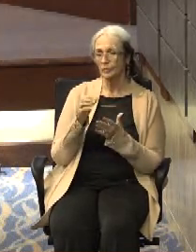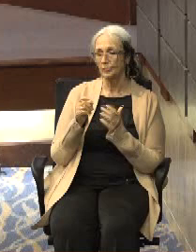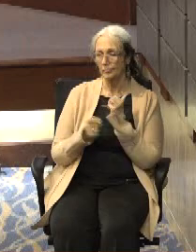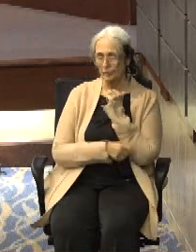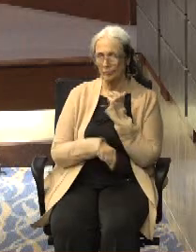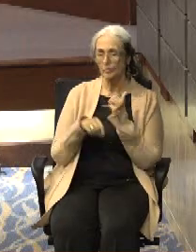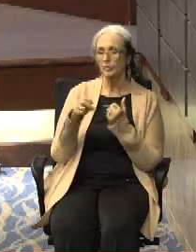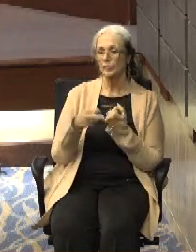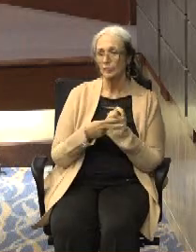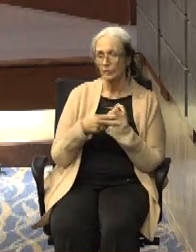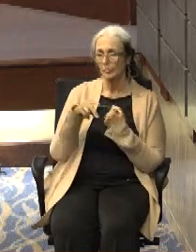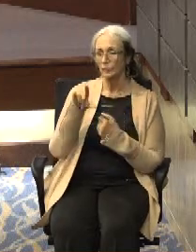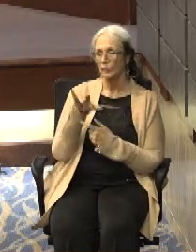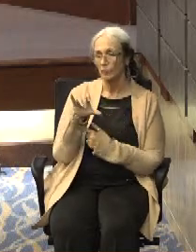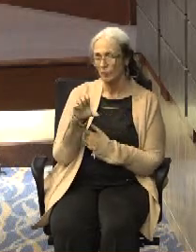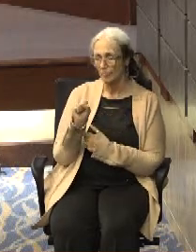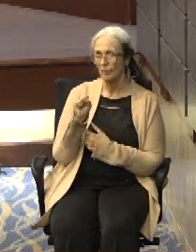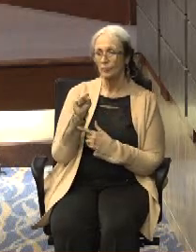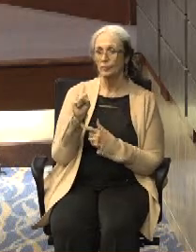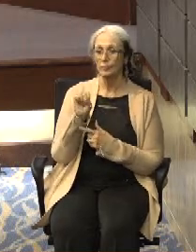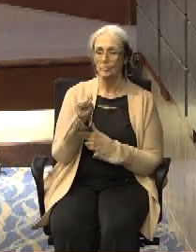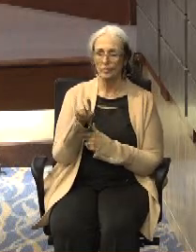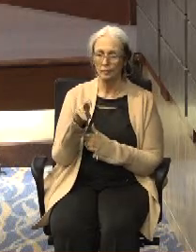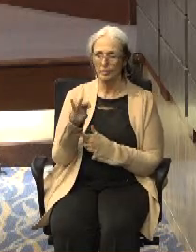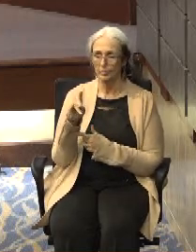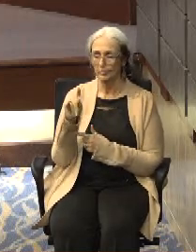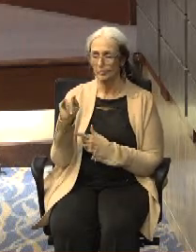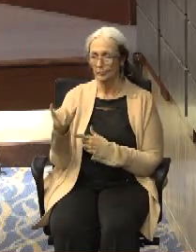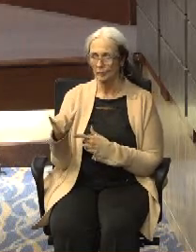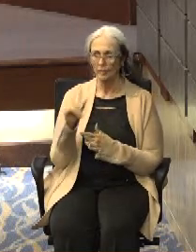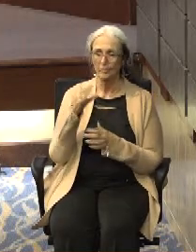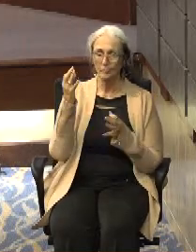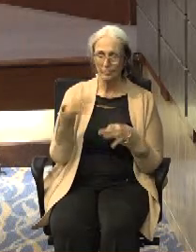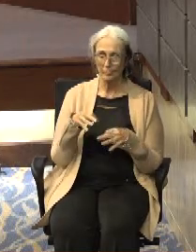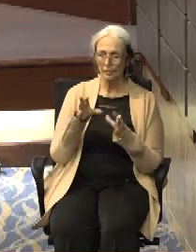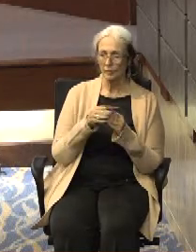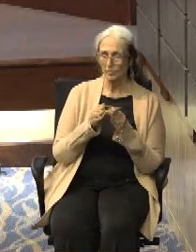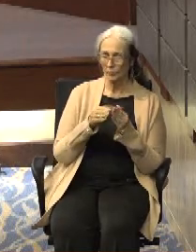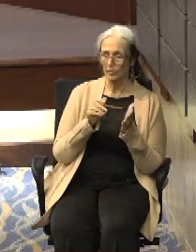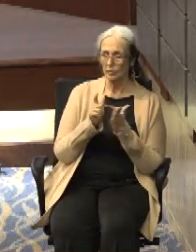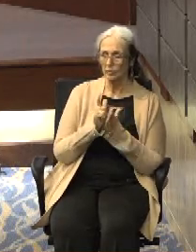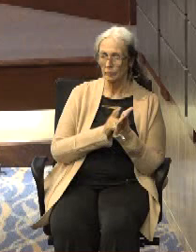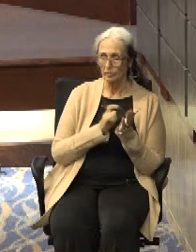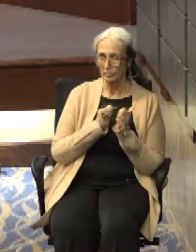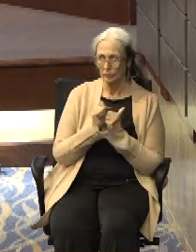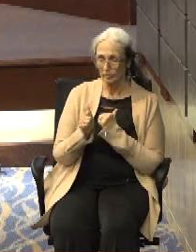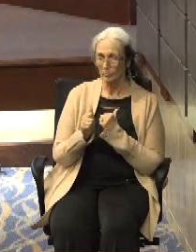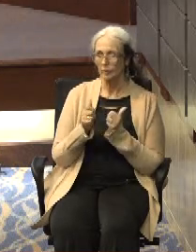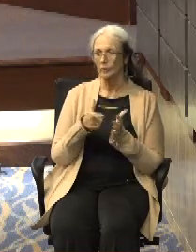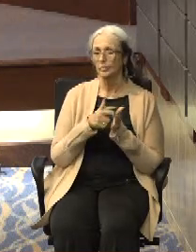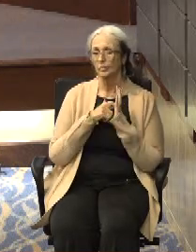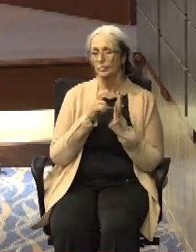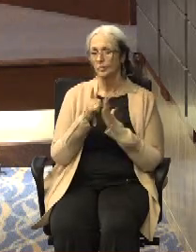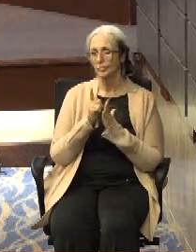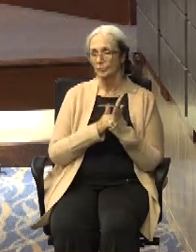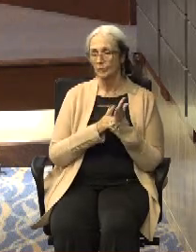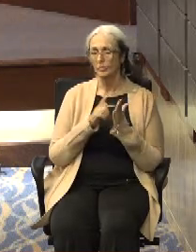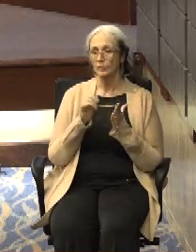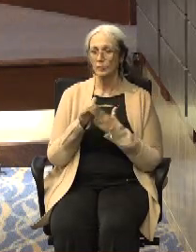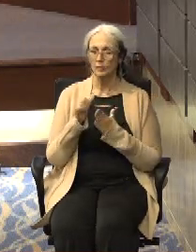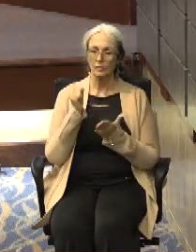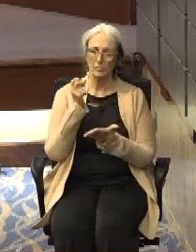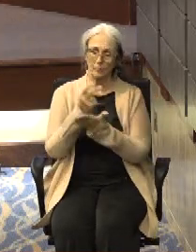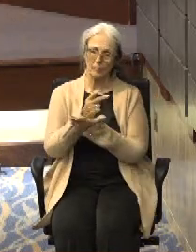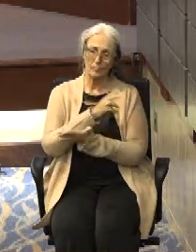providing a savings clause, providing a severability clause, and finally determine the meeting at which this ordinance is passed is open to the public as required by law. This ordinance was approved